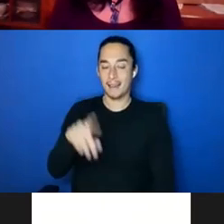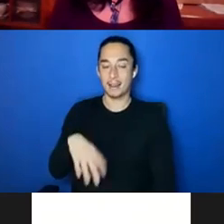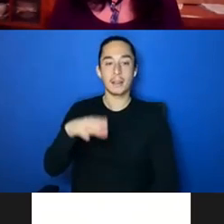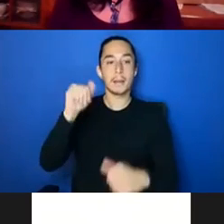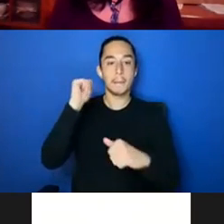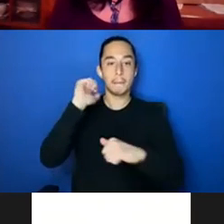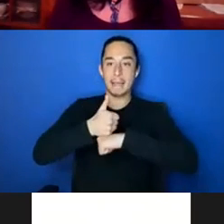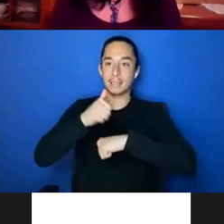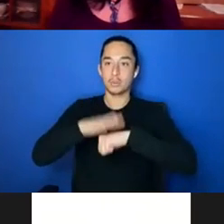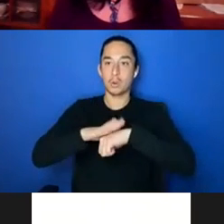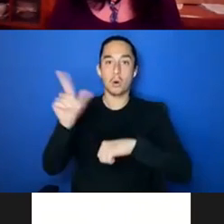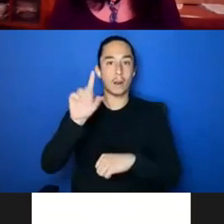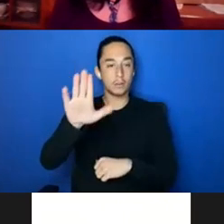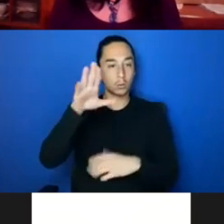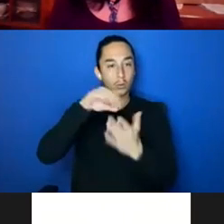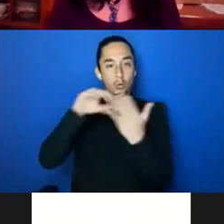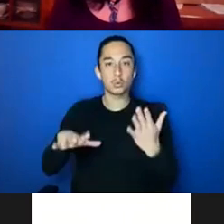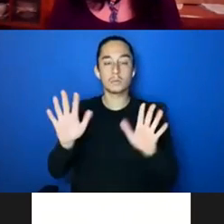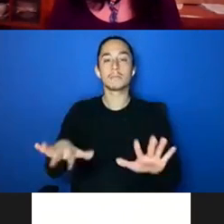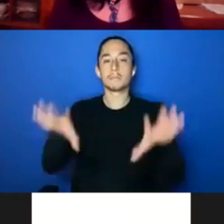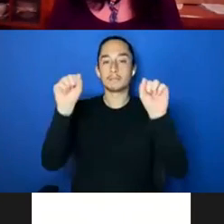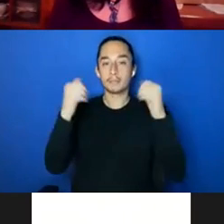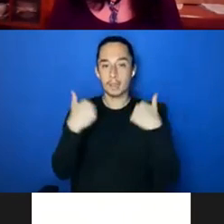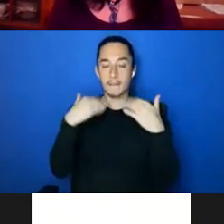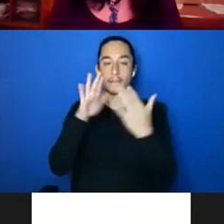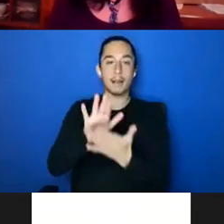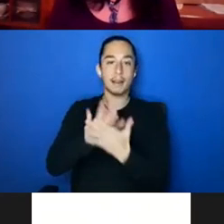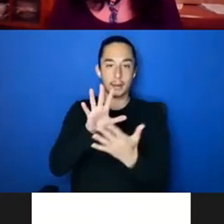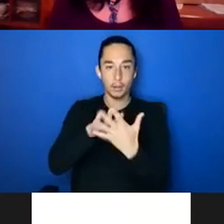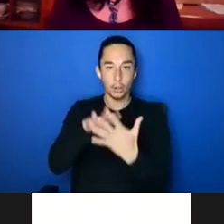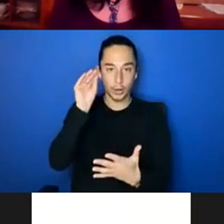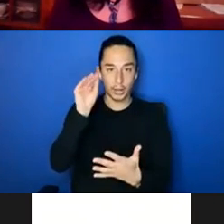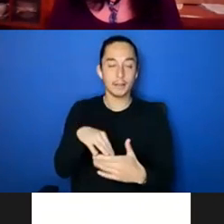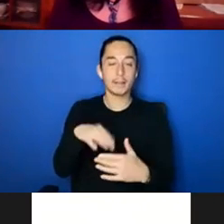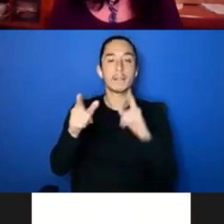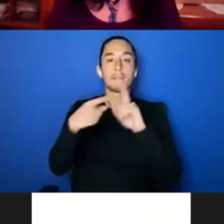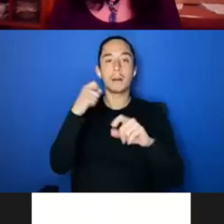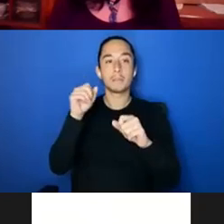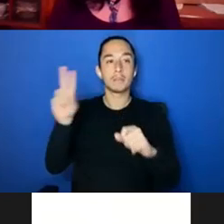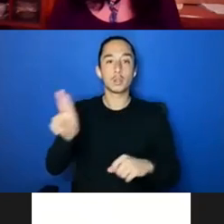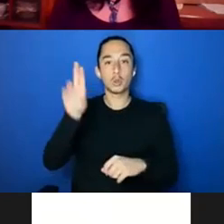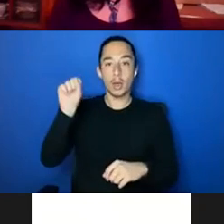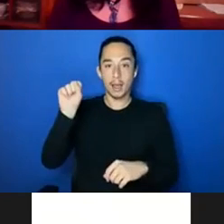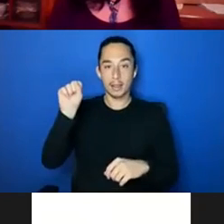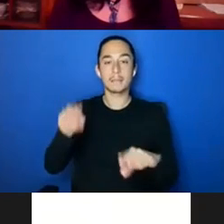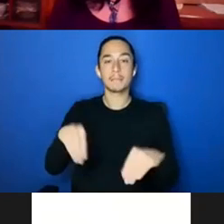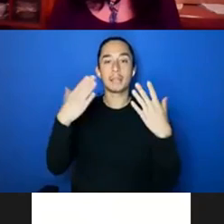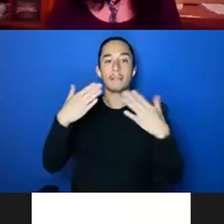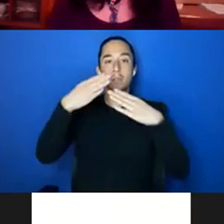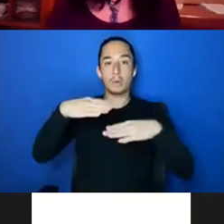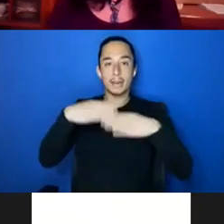where your student has their academic learning. And from the United States, they do give a